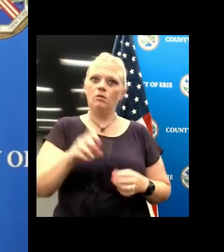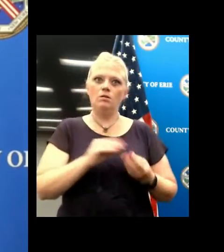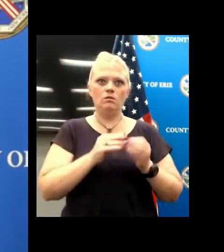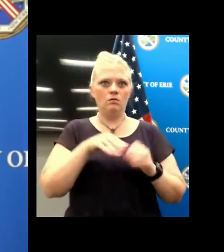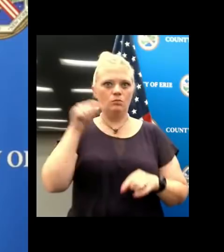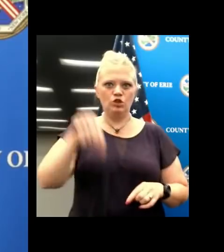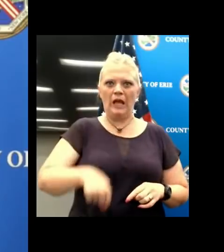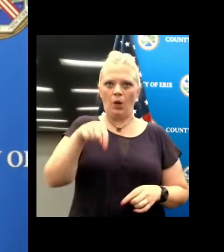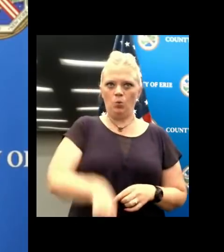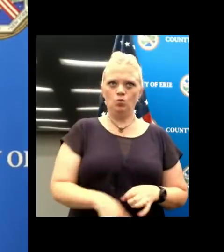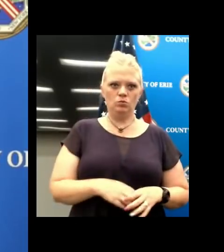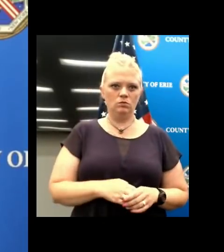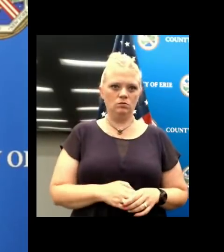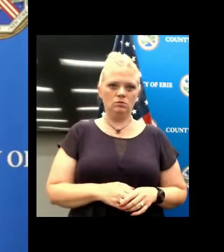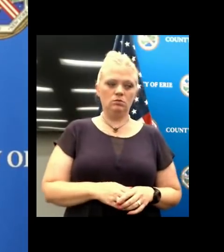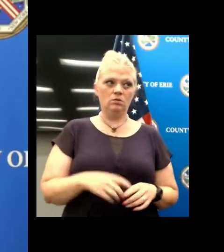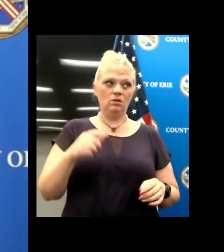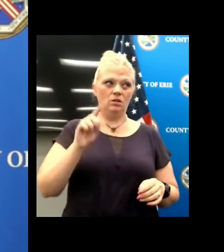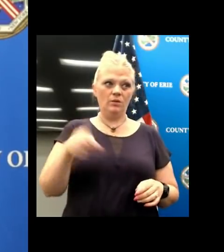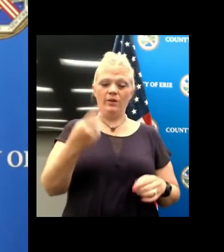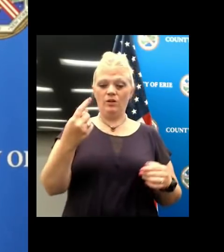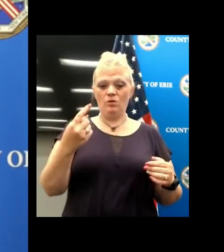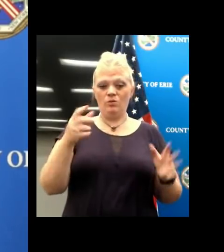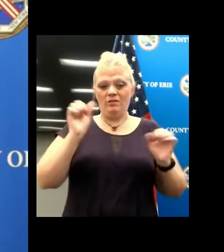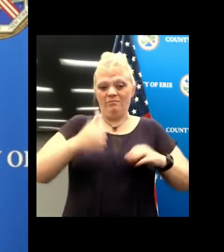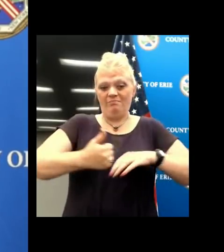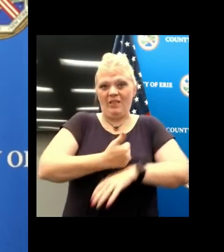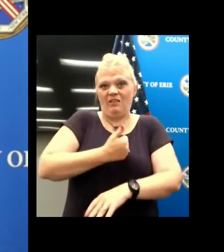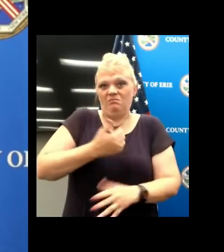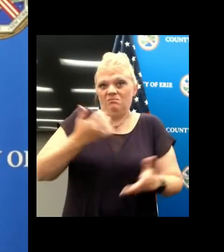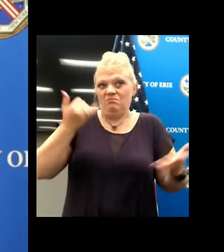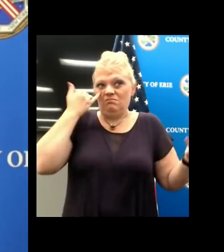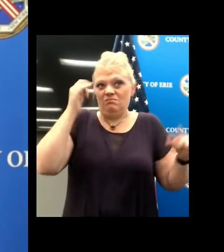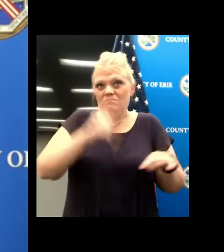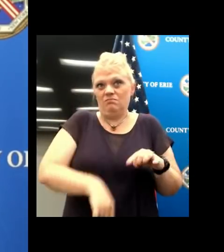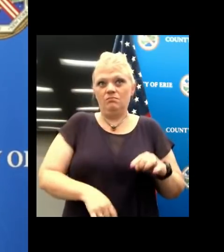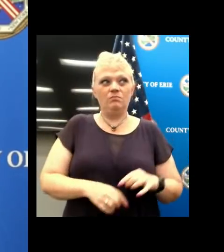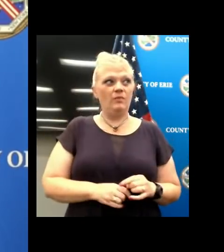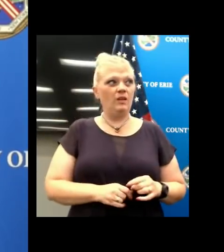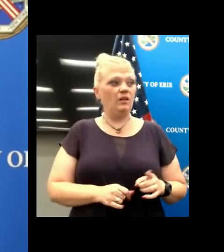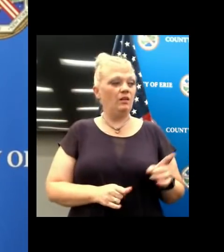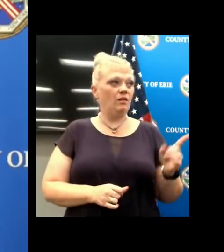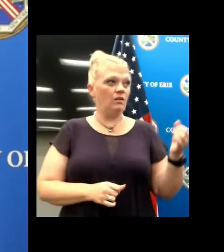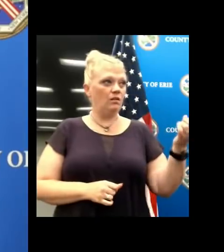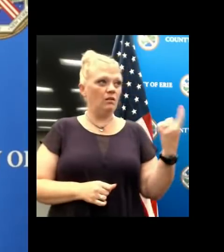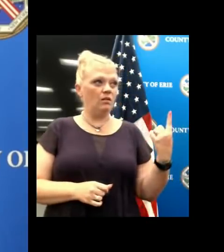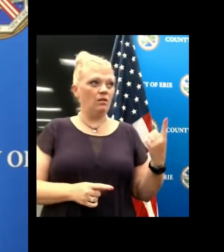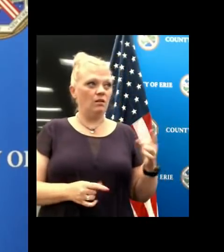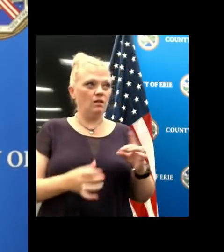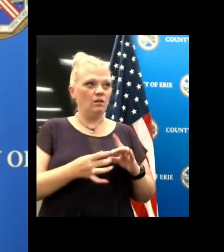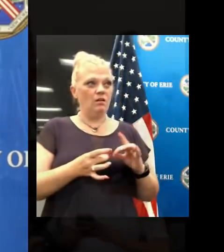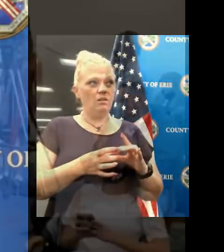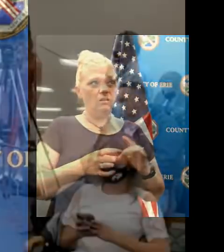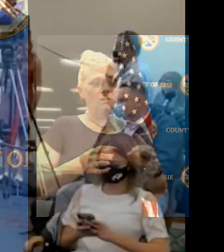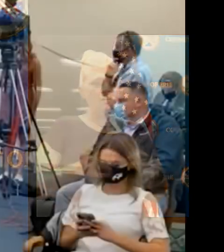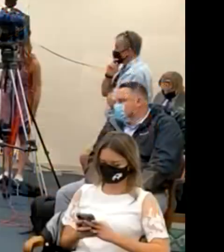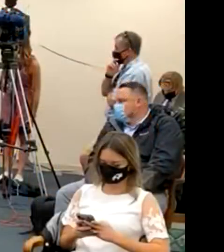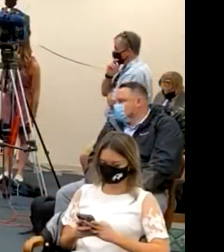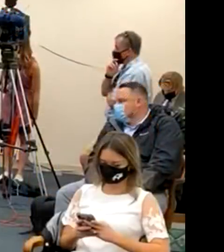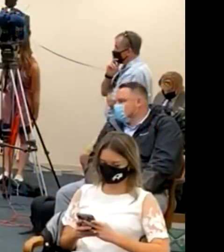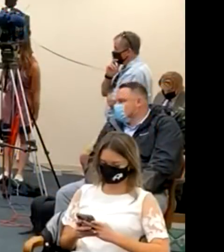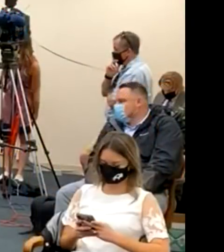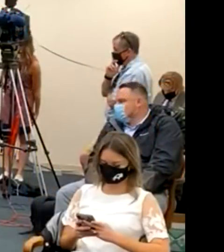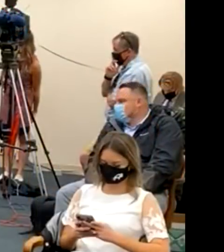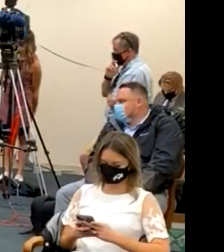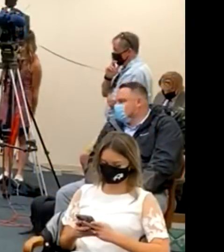down. And we only have ourselves to blame if we can't do it. Mark, you mentioned PJ. Have you had